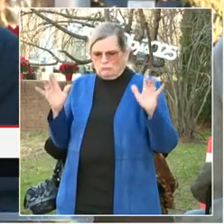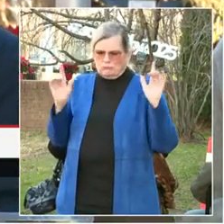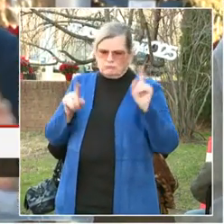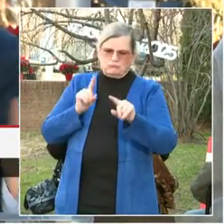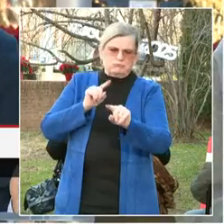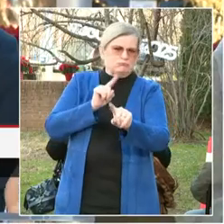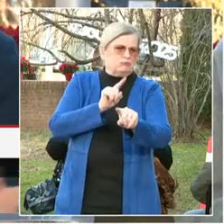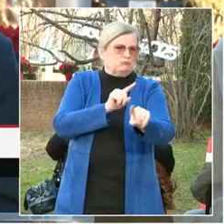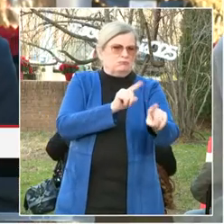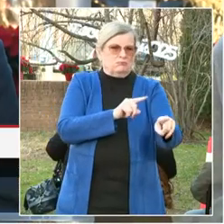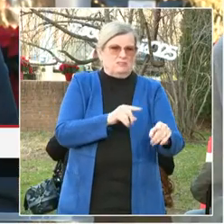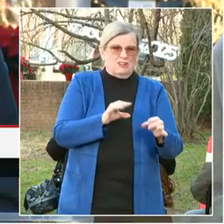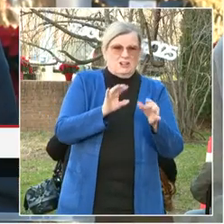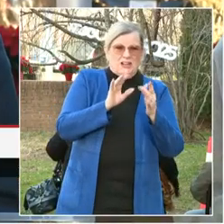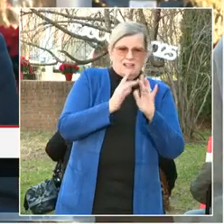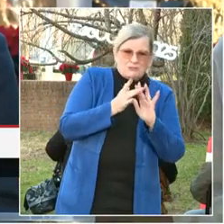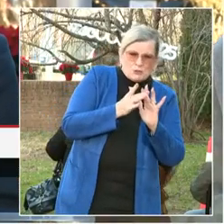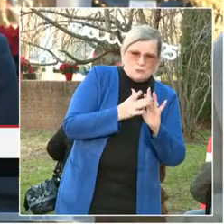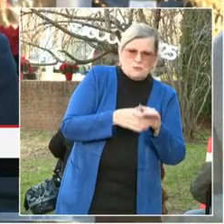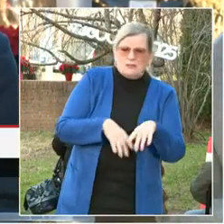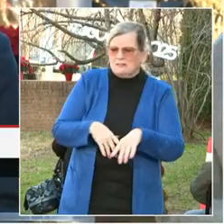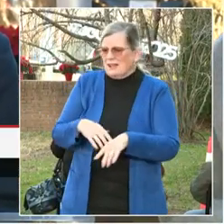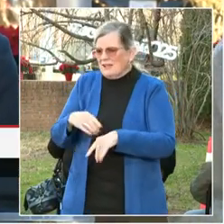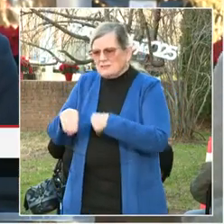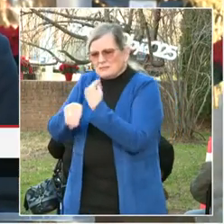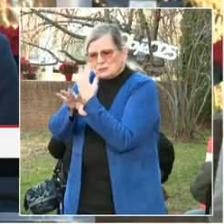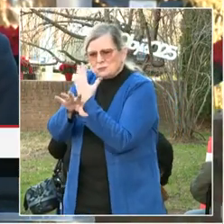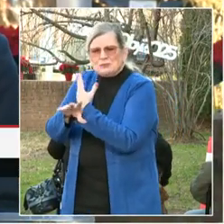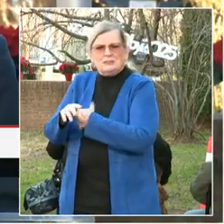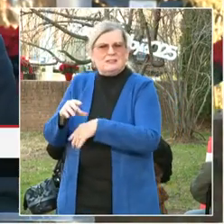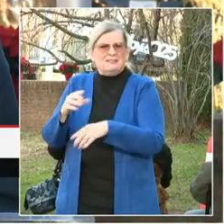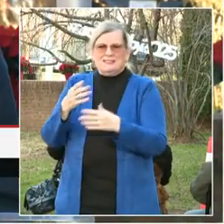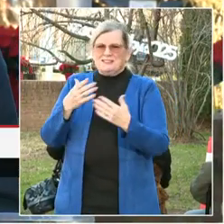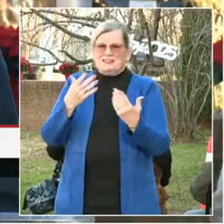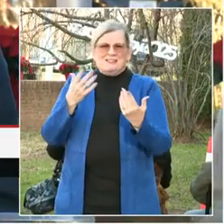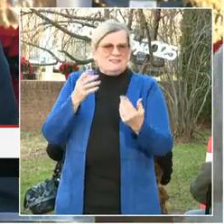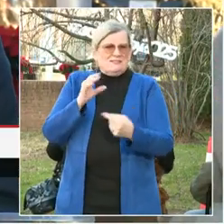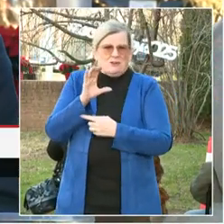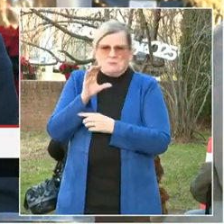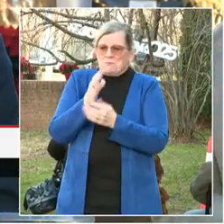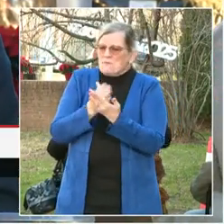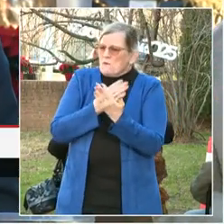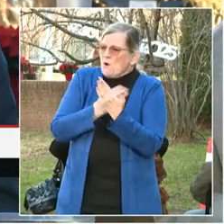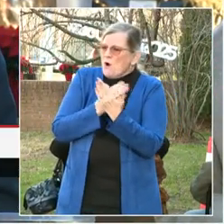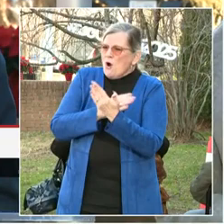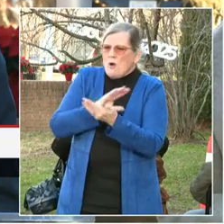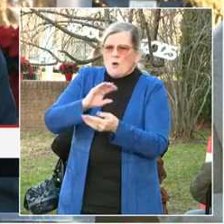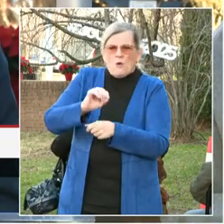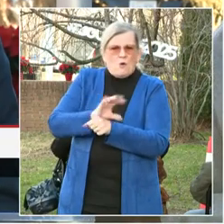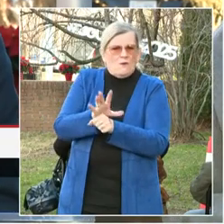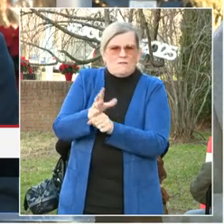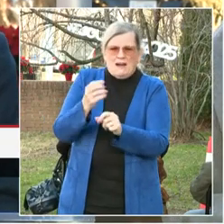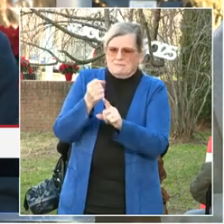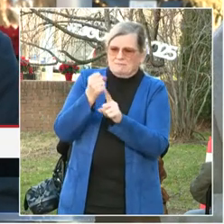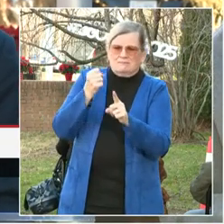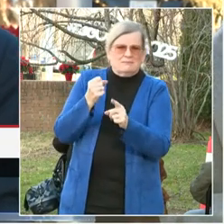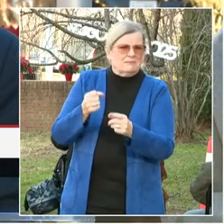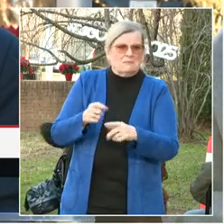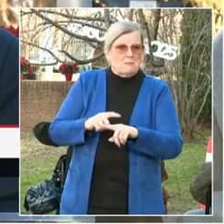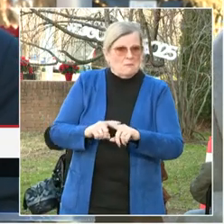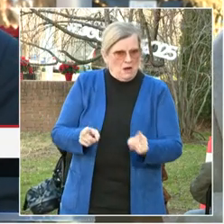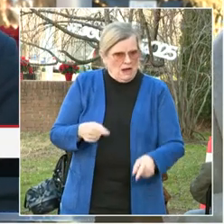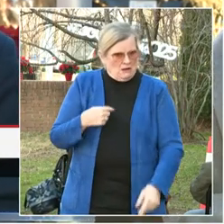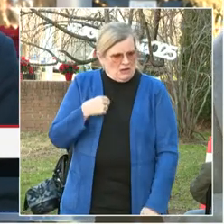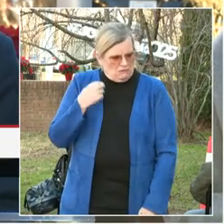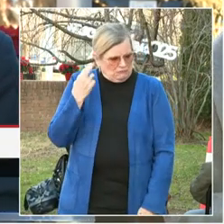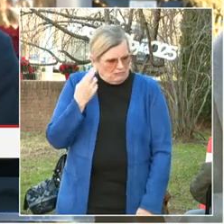We saw both the magnitude of the inequities and the incredible opportunity we had to address them, especially in neighborhoods that had, in the past, not